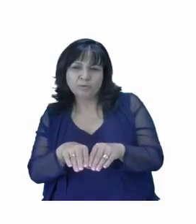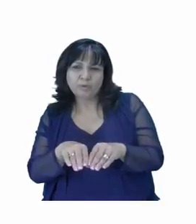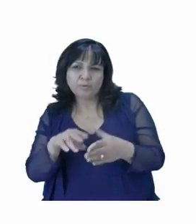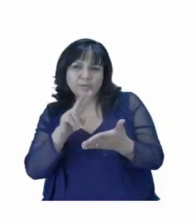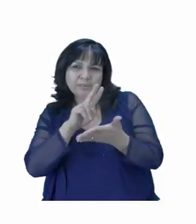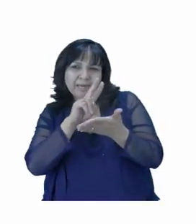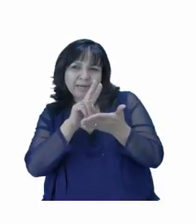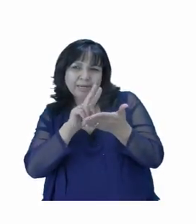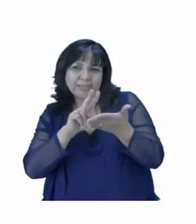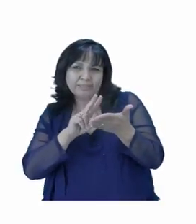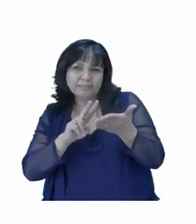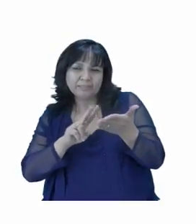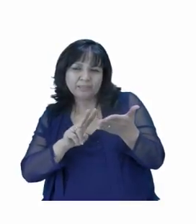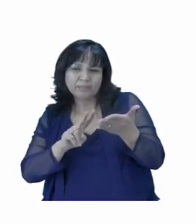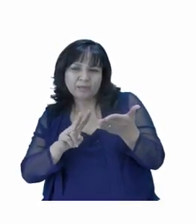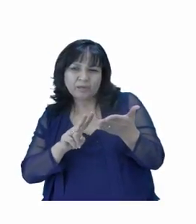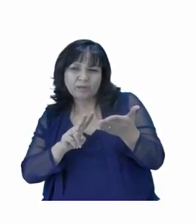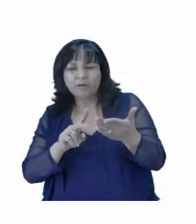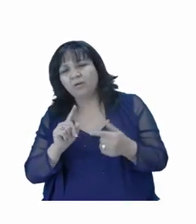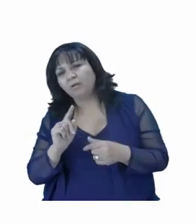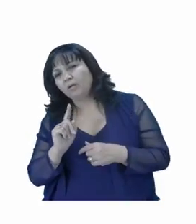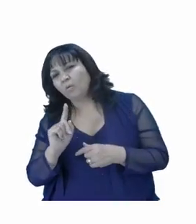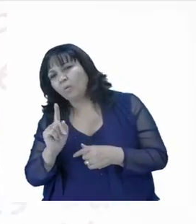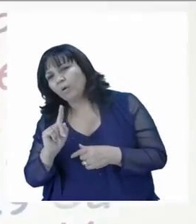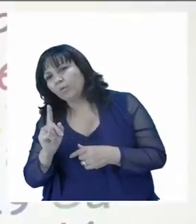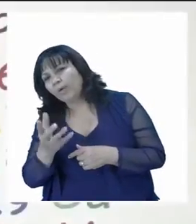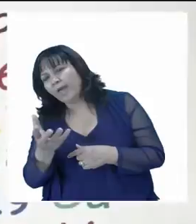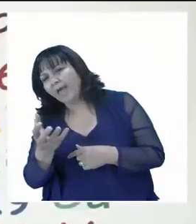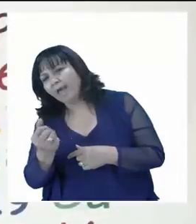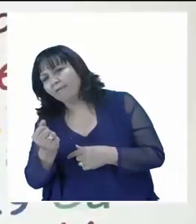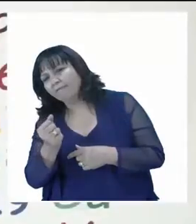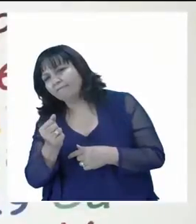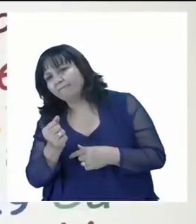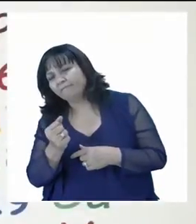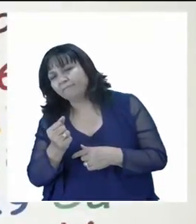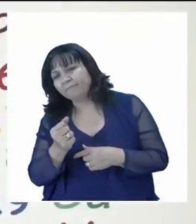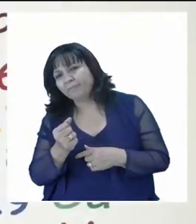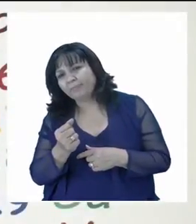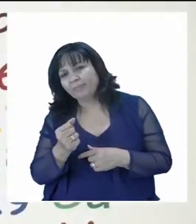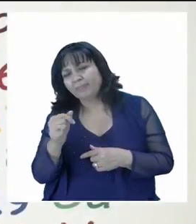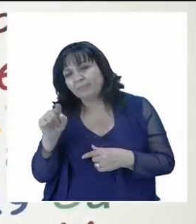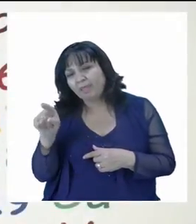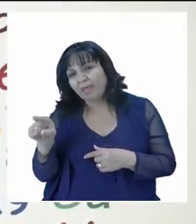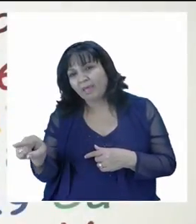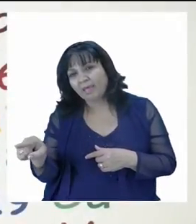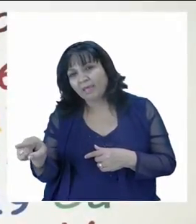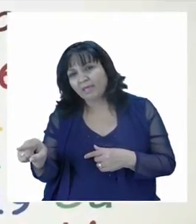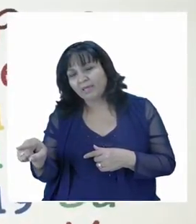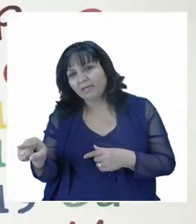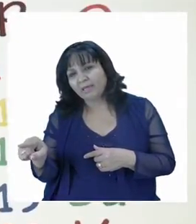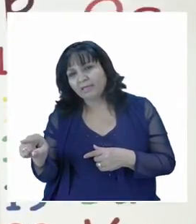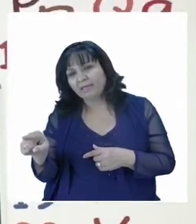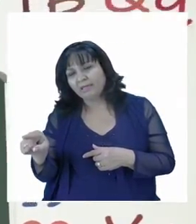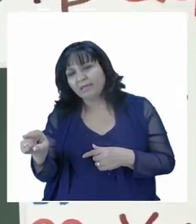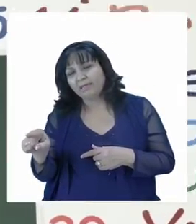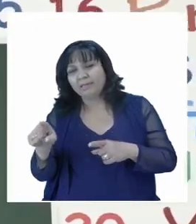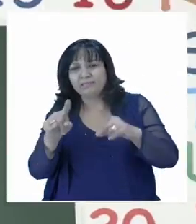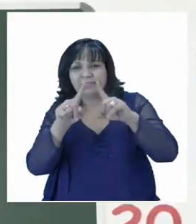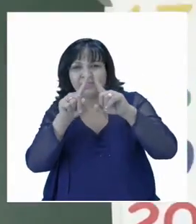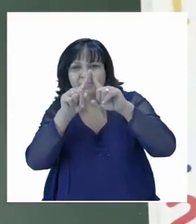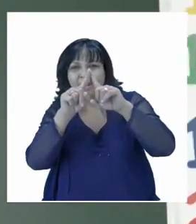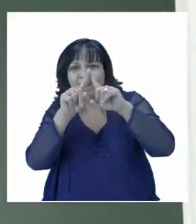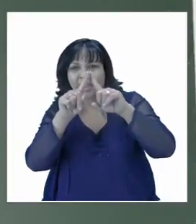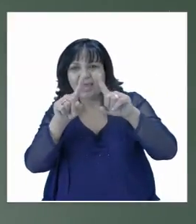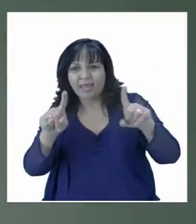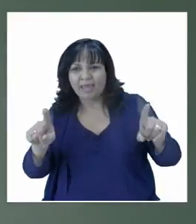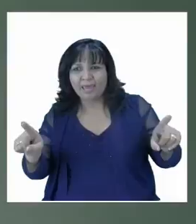we have. Let's take a look at the shape names. This one, boys and girls, what